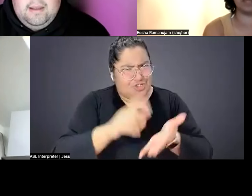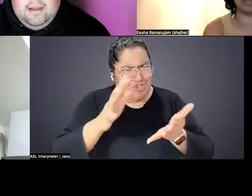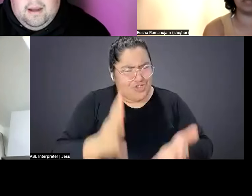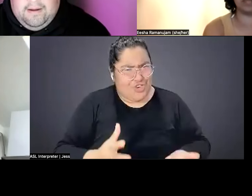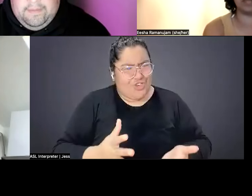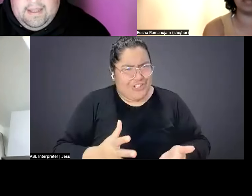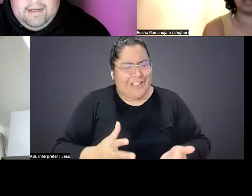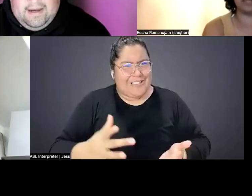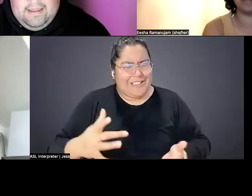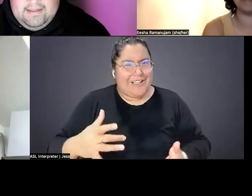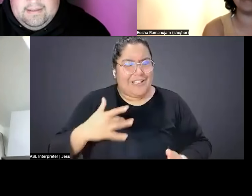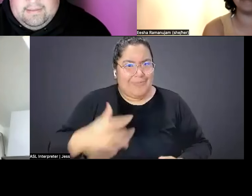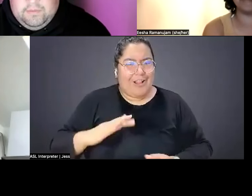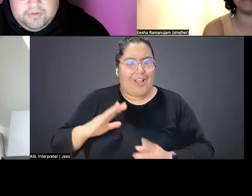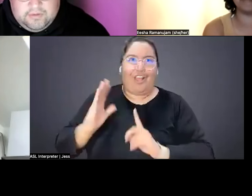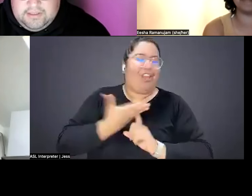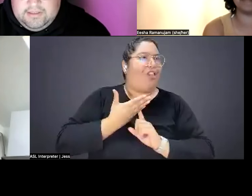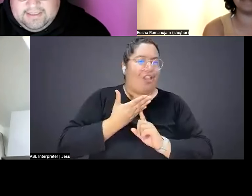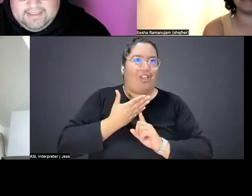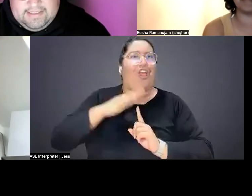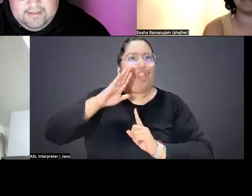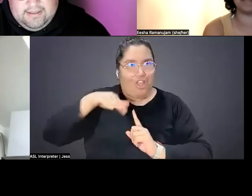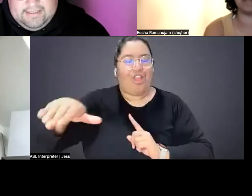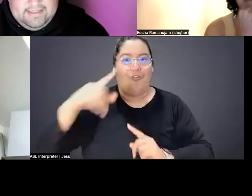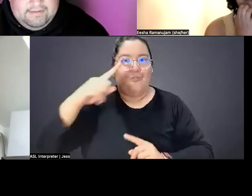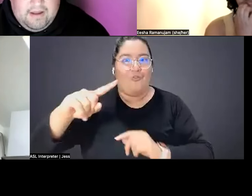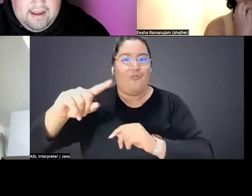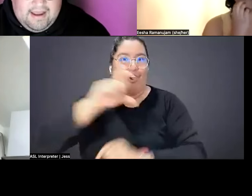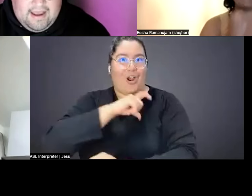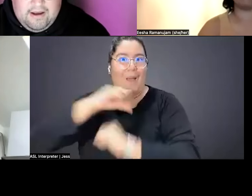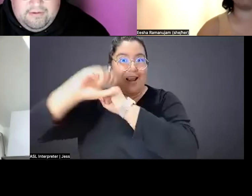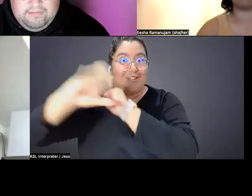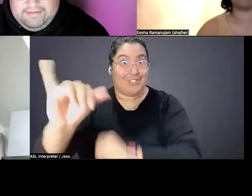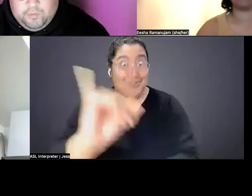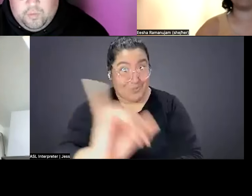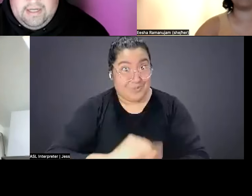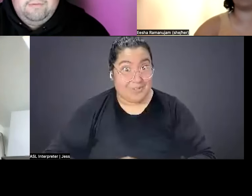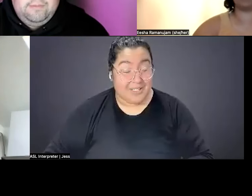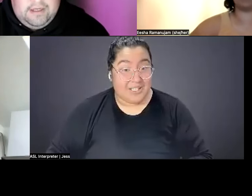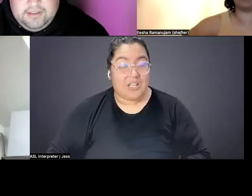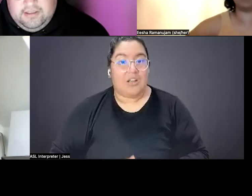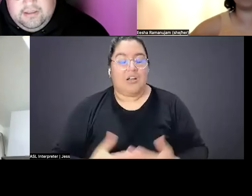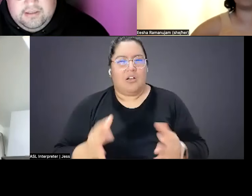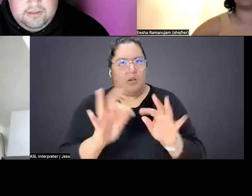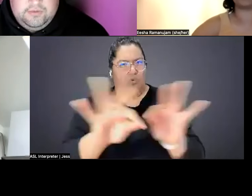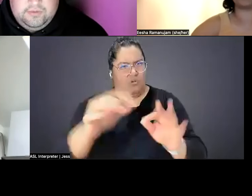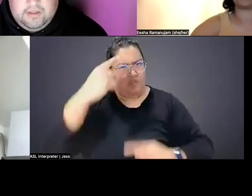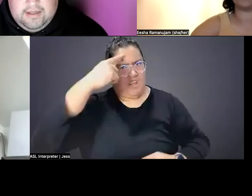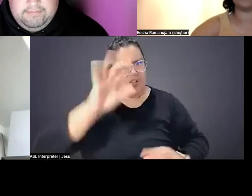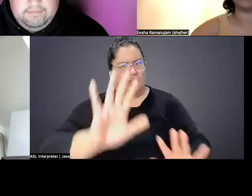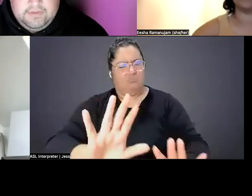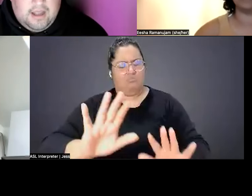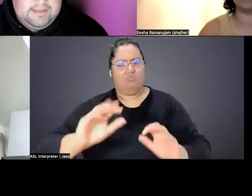propaganda. And I think some important questions to consider is like what information